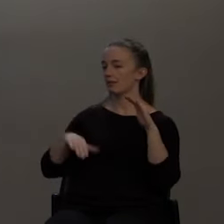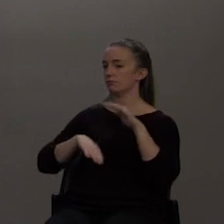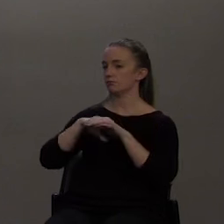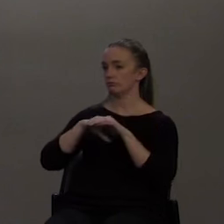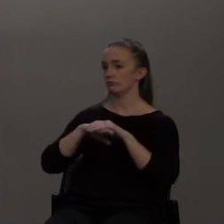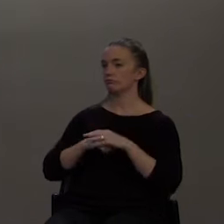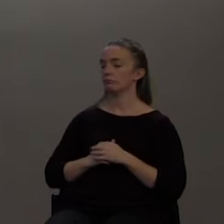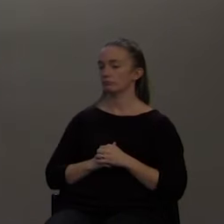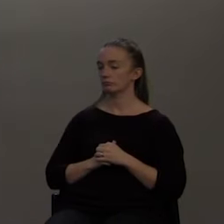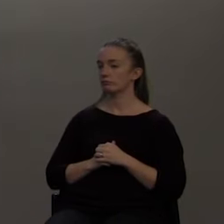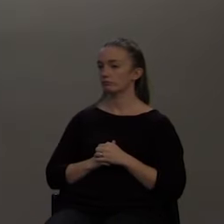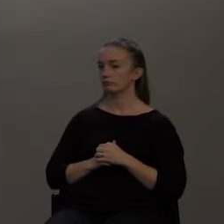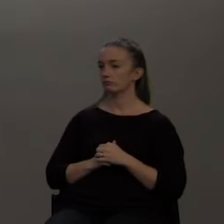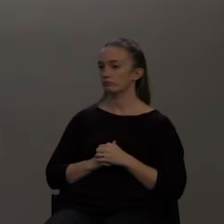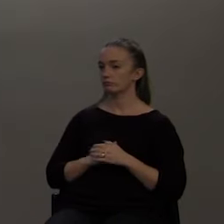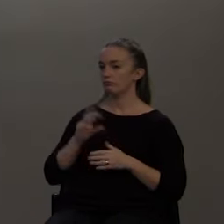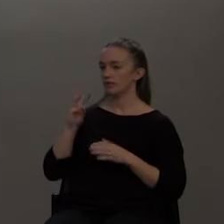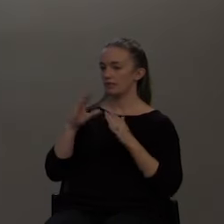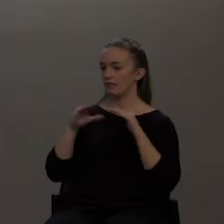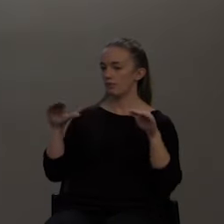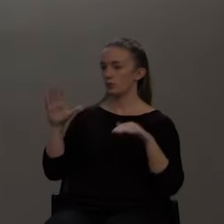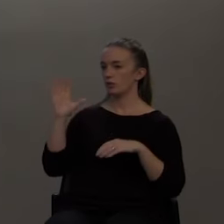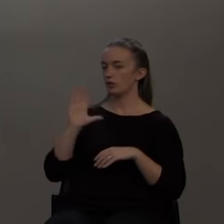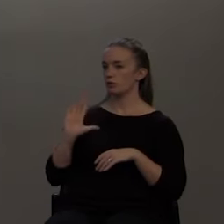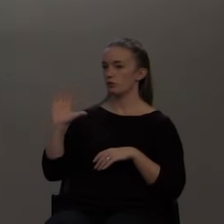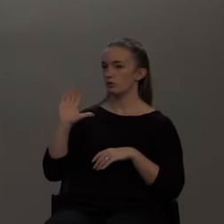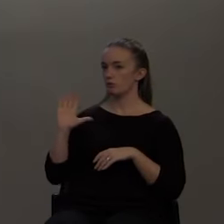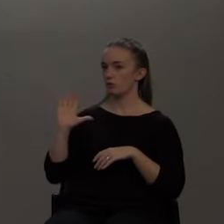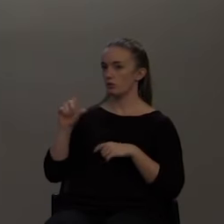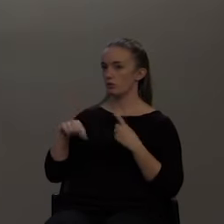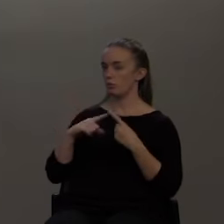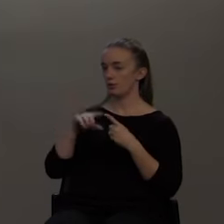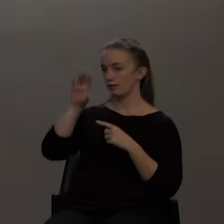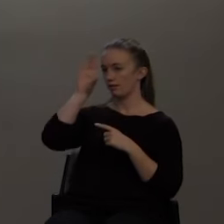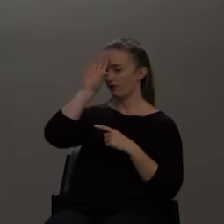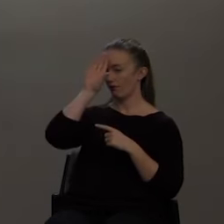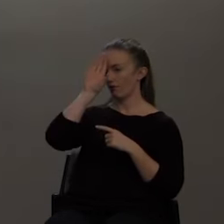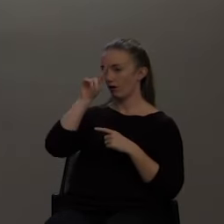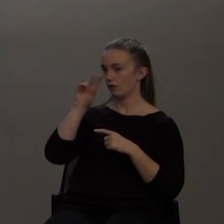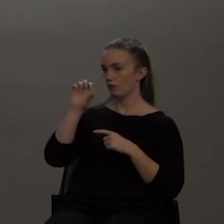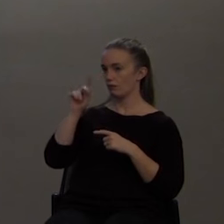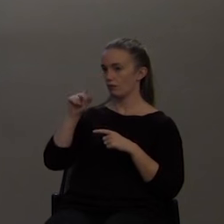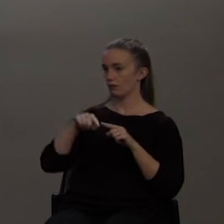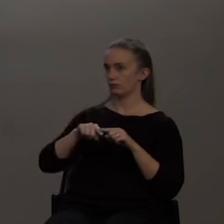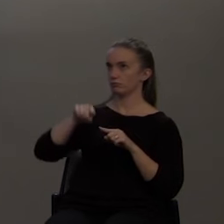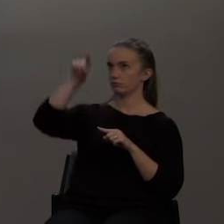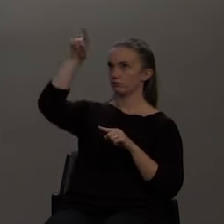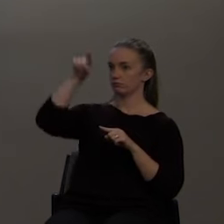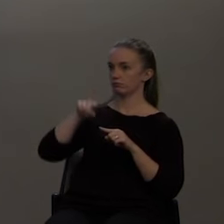Six floors is the reach of this. It used to be the reach of the fire truck at one time.